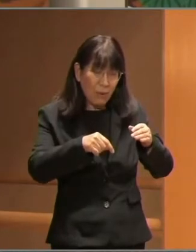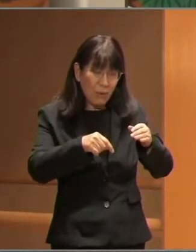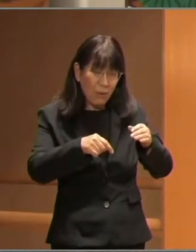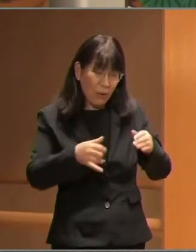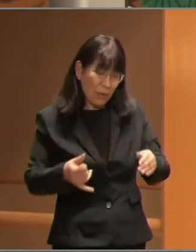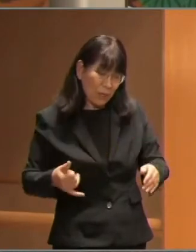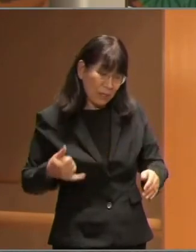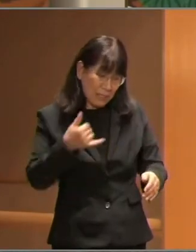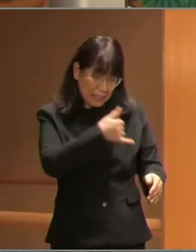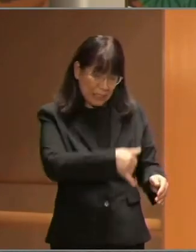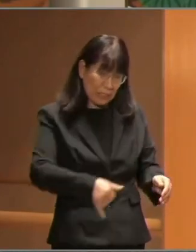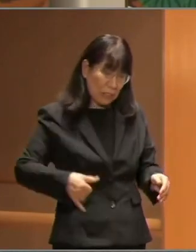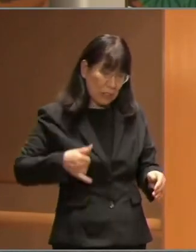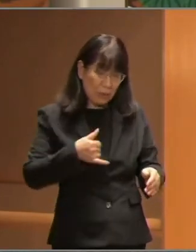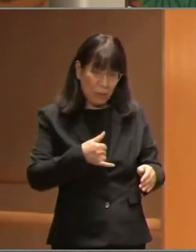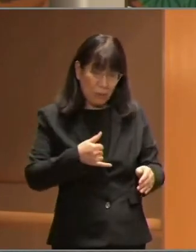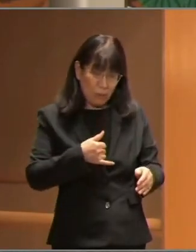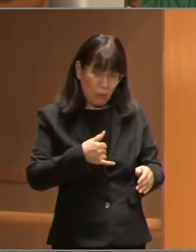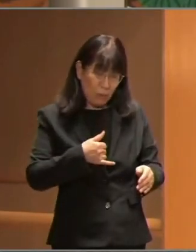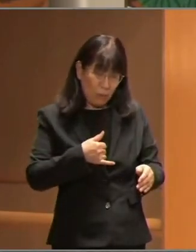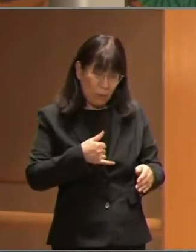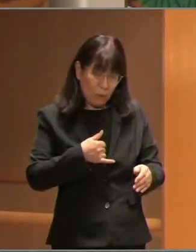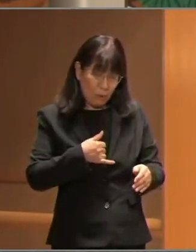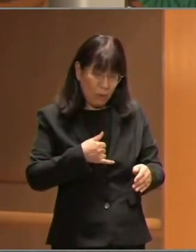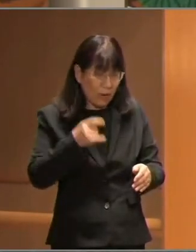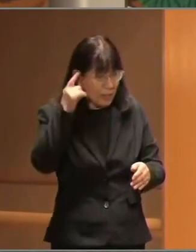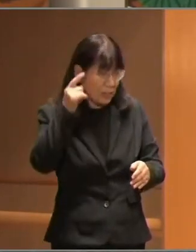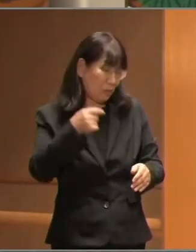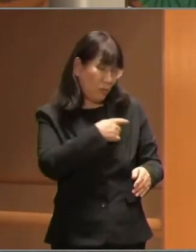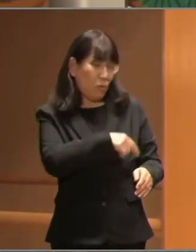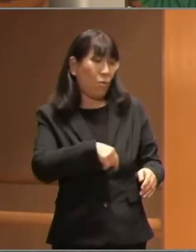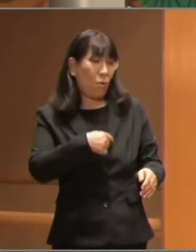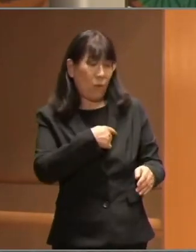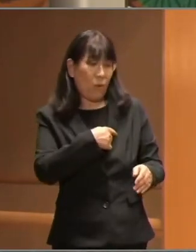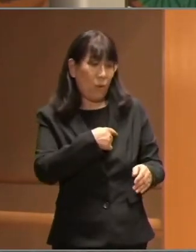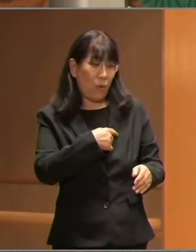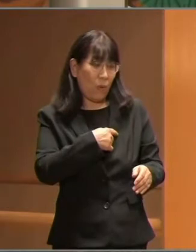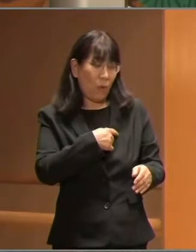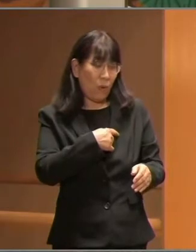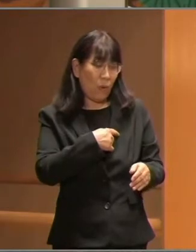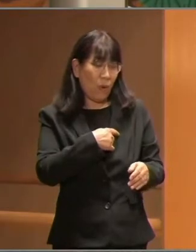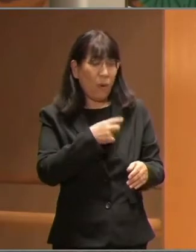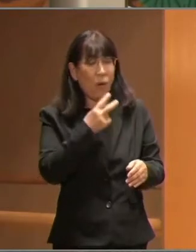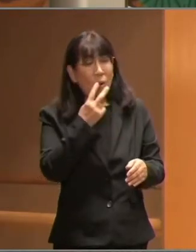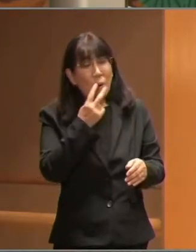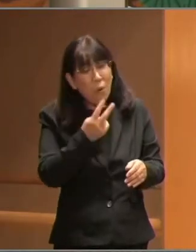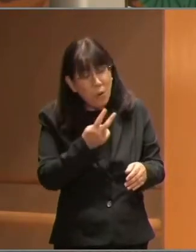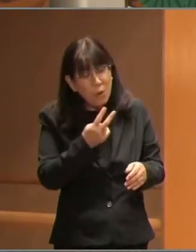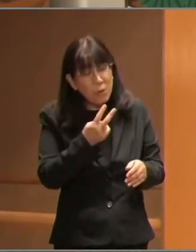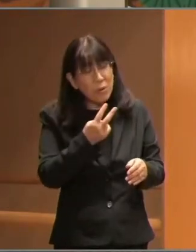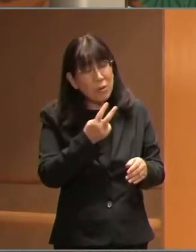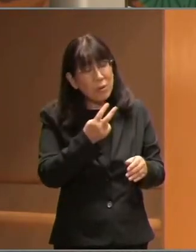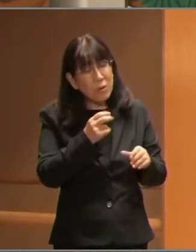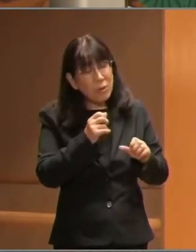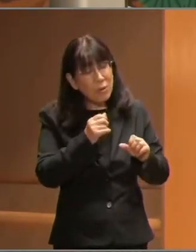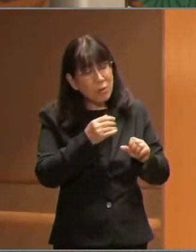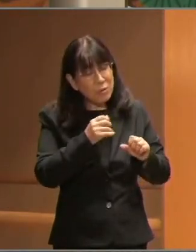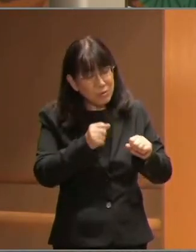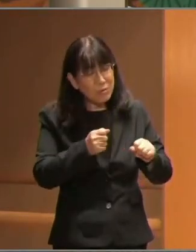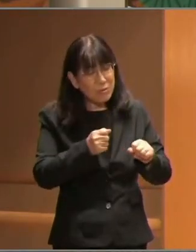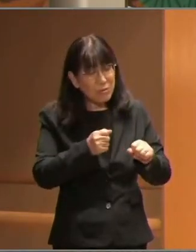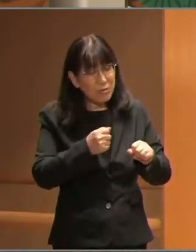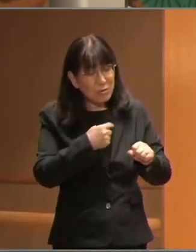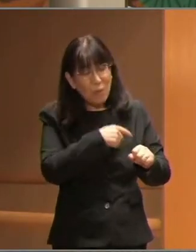because we can see the same life as human inside the paper. So we can be